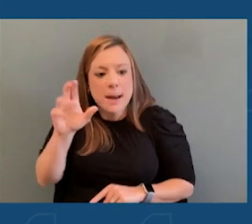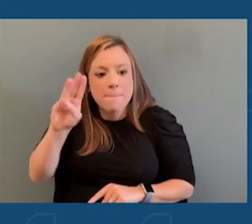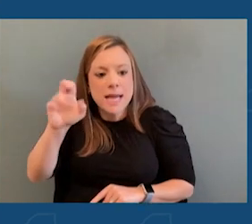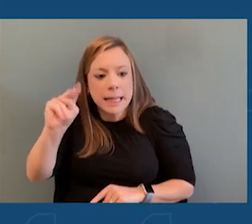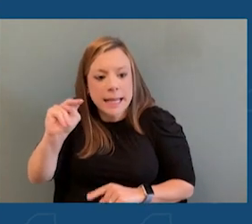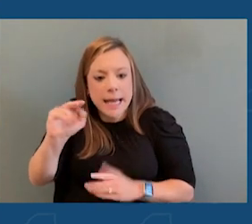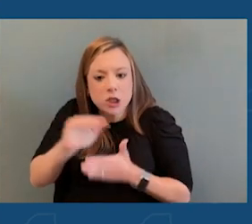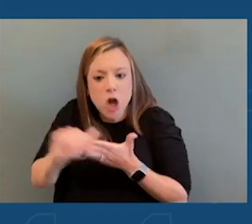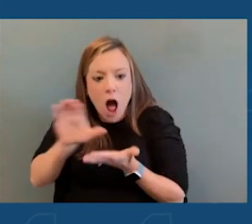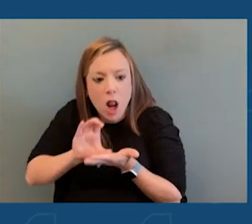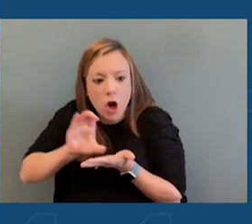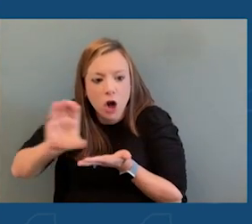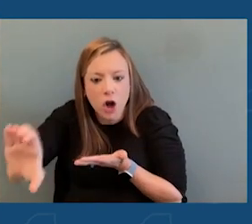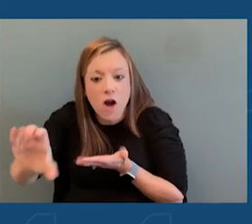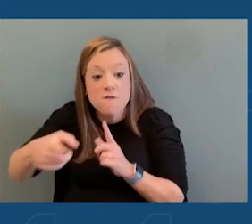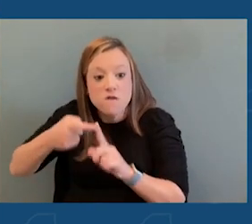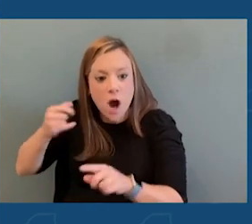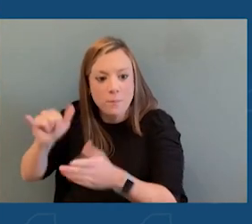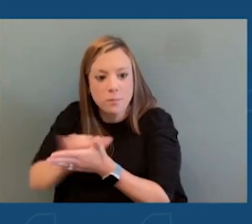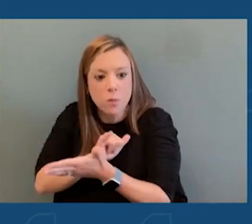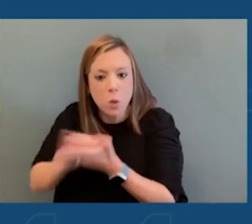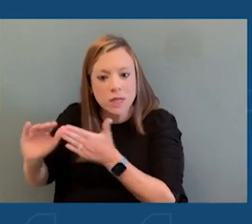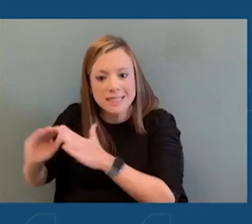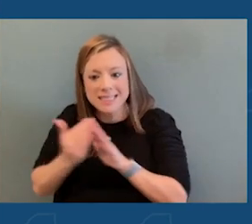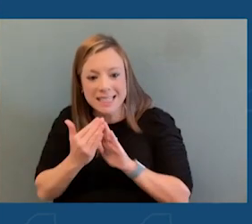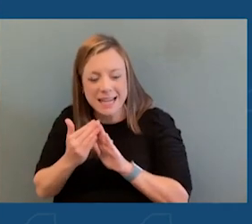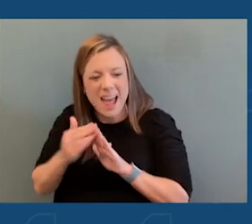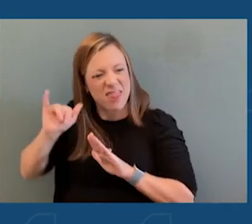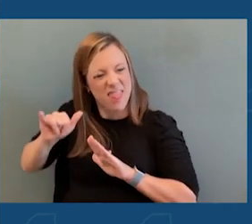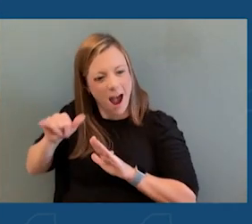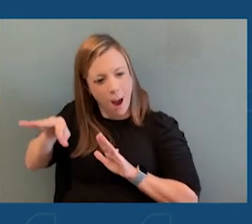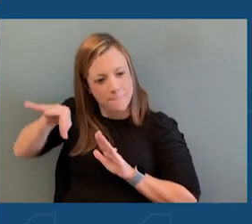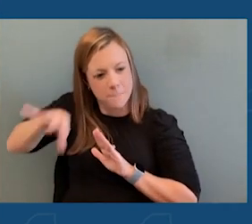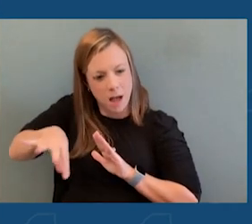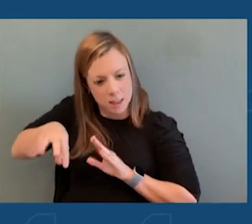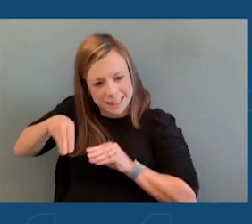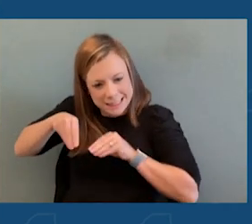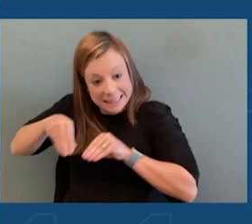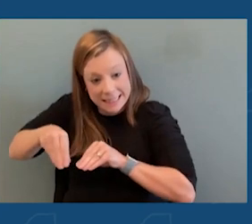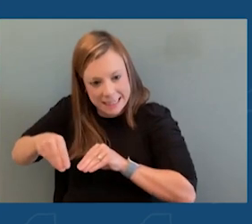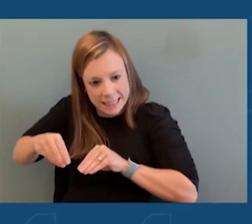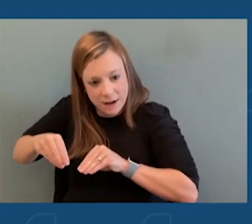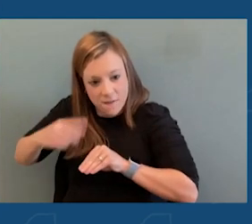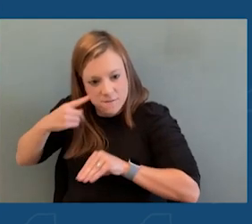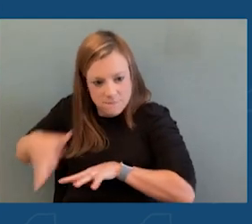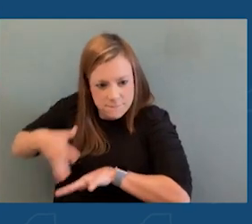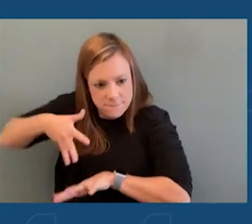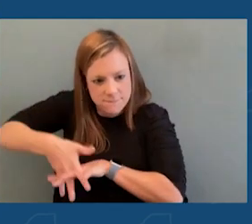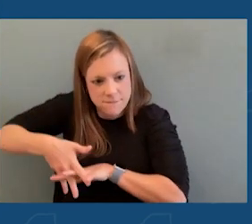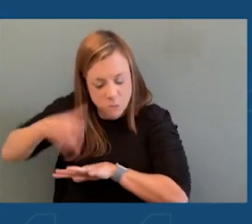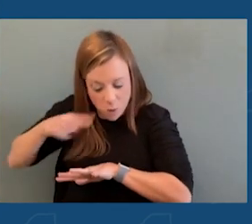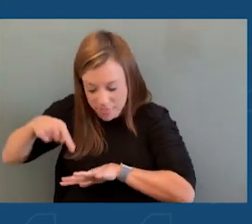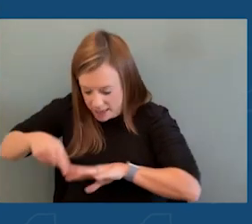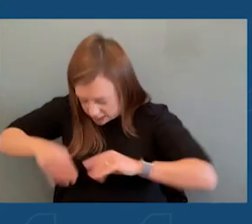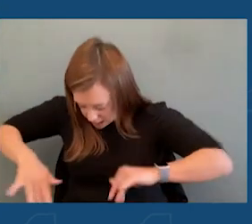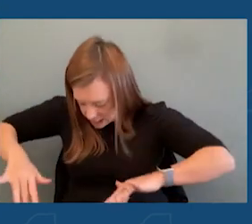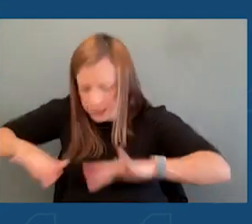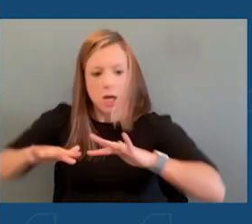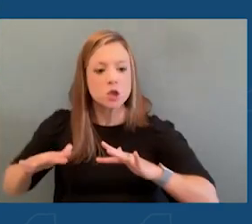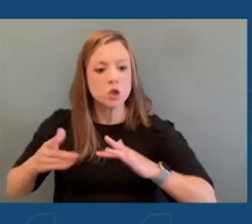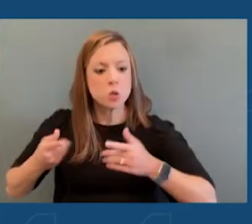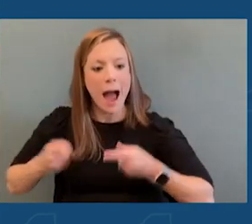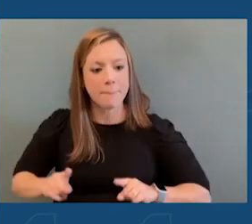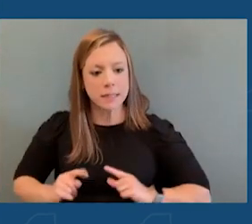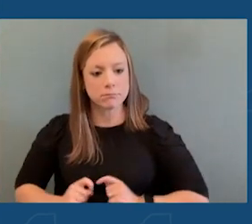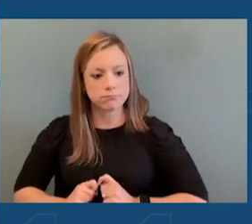the city of New York planted the seed for this building, for this space to happen today. I also have to thank